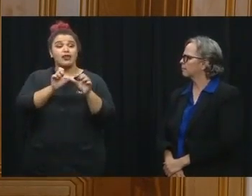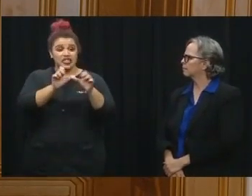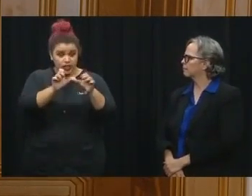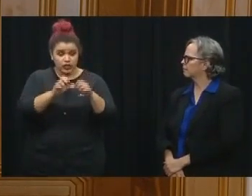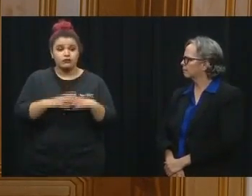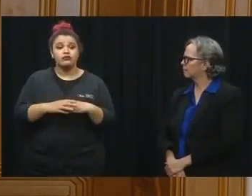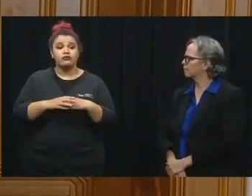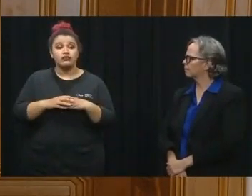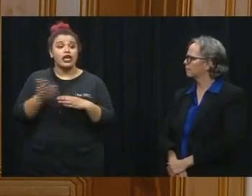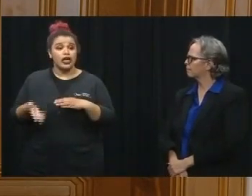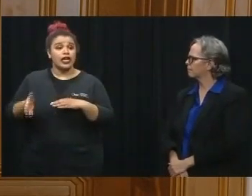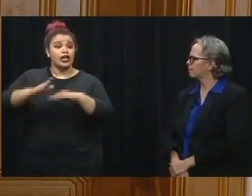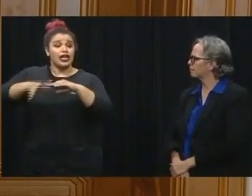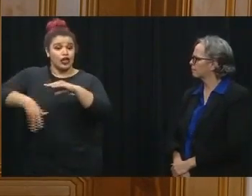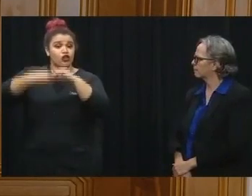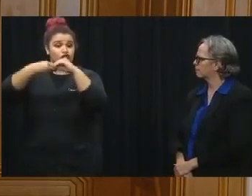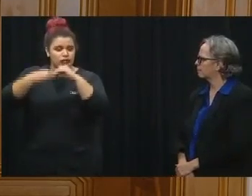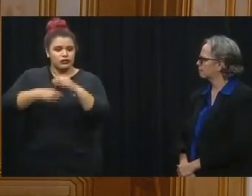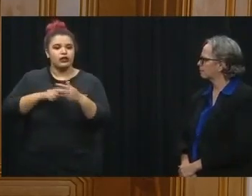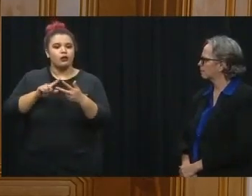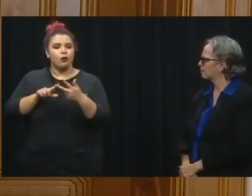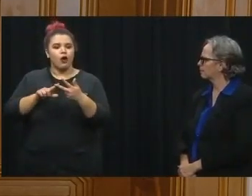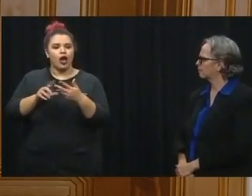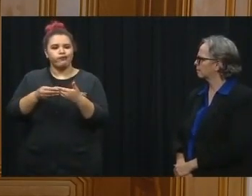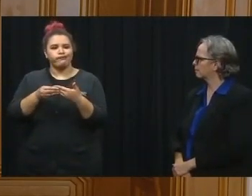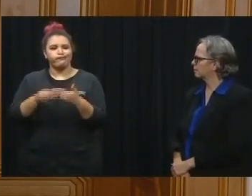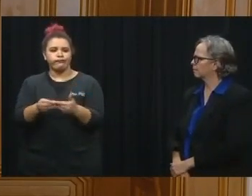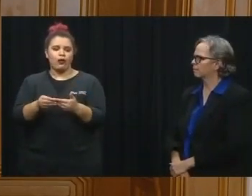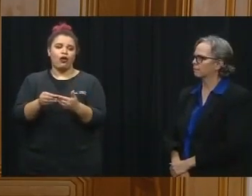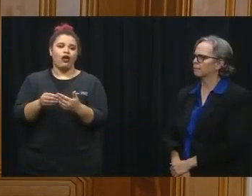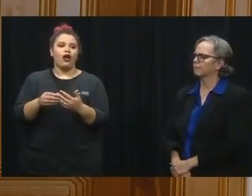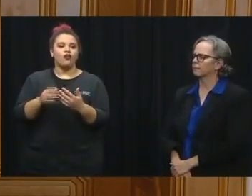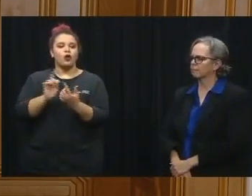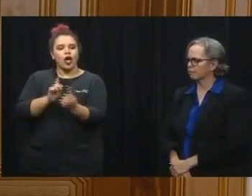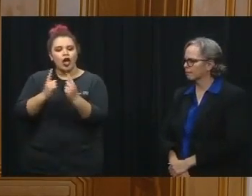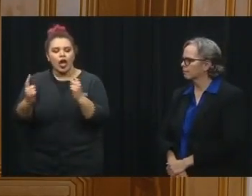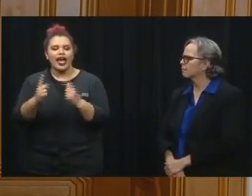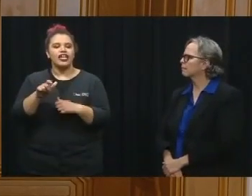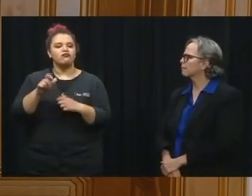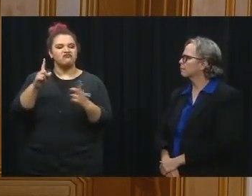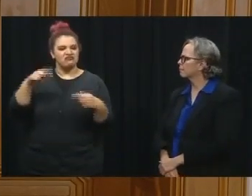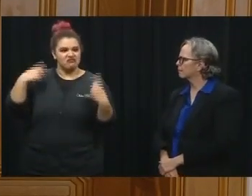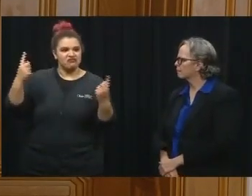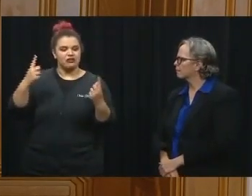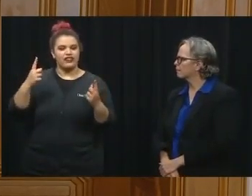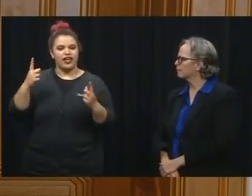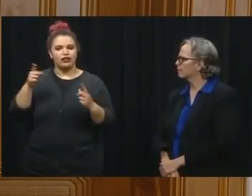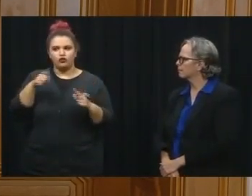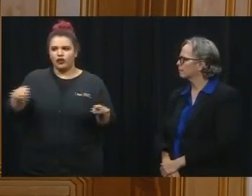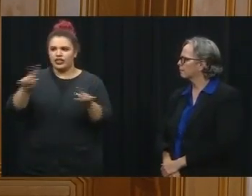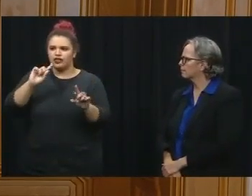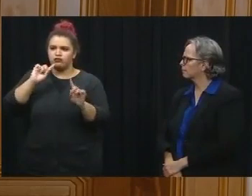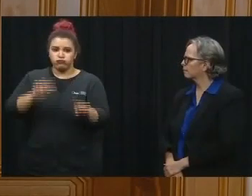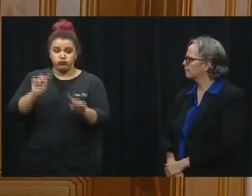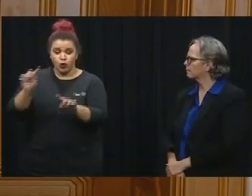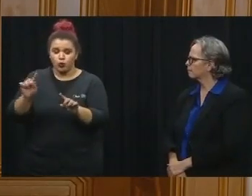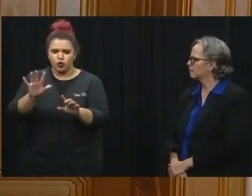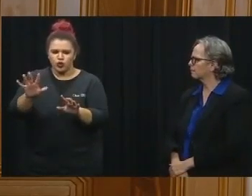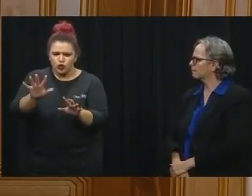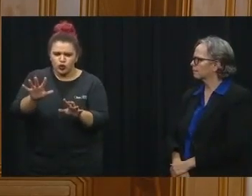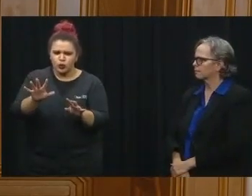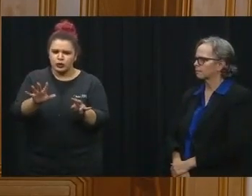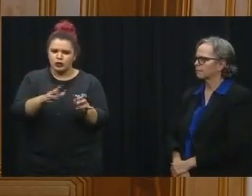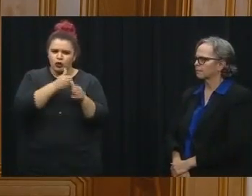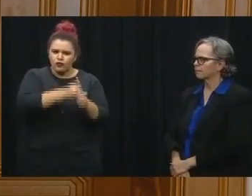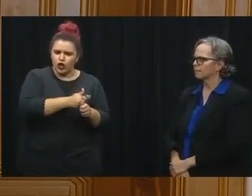or relaxing social distancing and other mitigation measures that you guys have put in. Will you stick with your team of